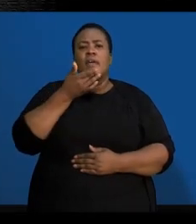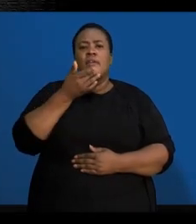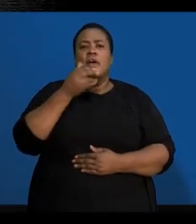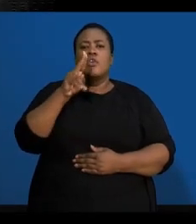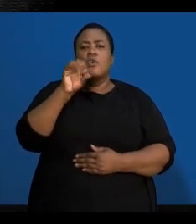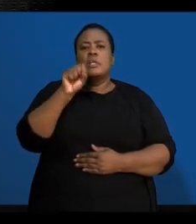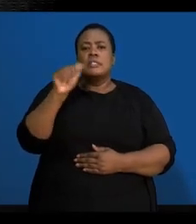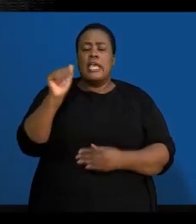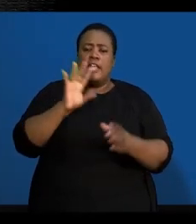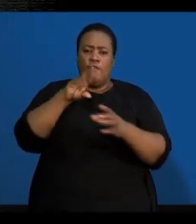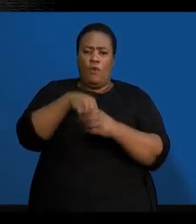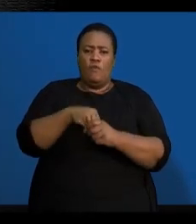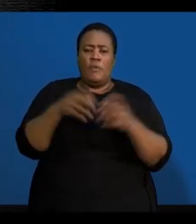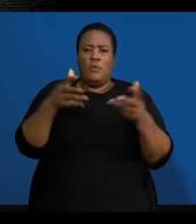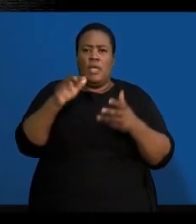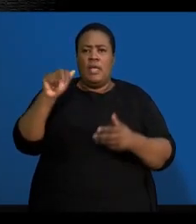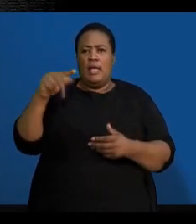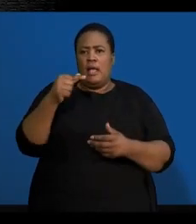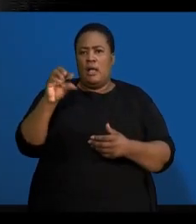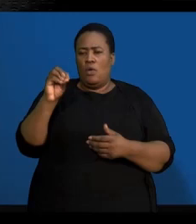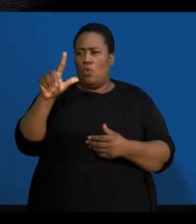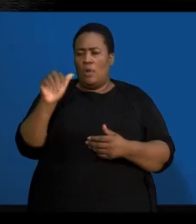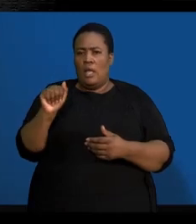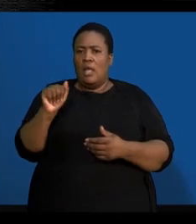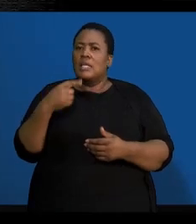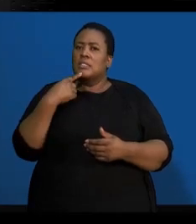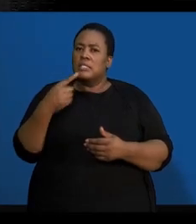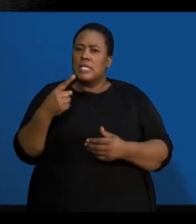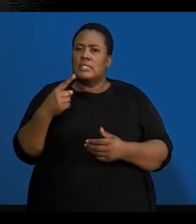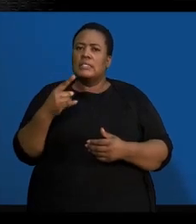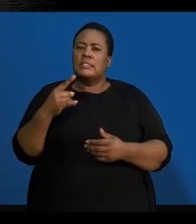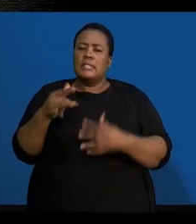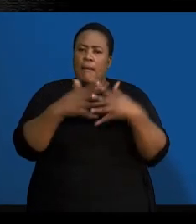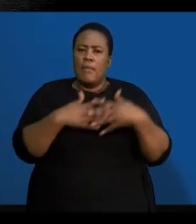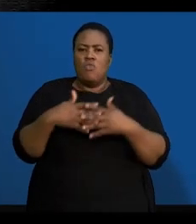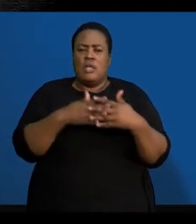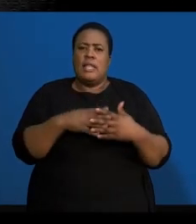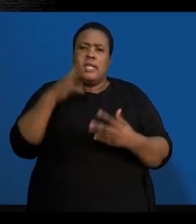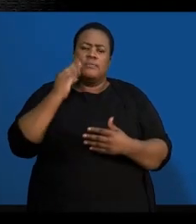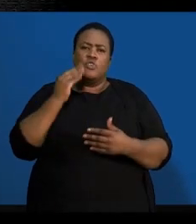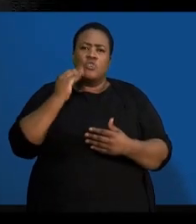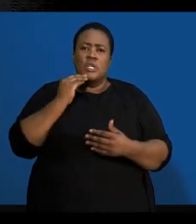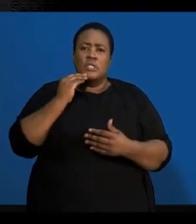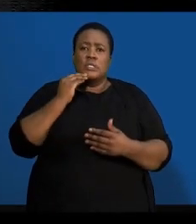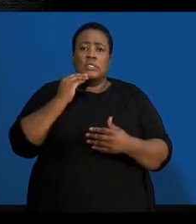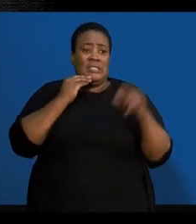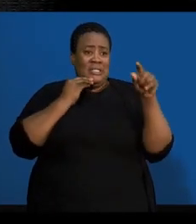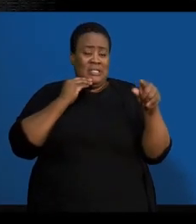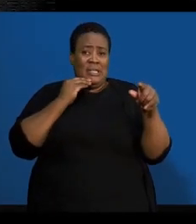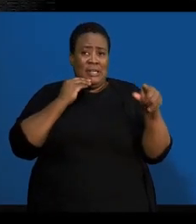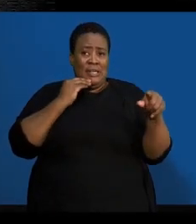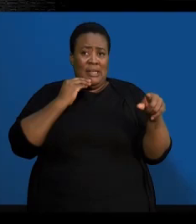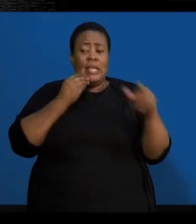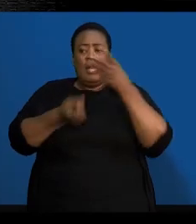in Angola. It suggests that the American experience in Vietnam would be repeated in Angola. Now, guys, remember,